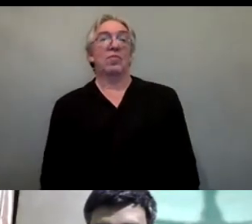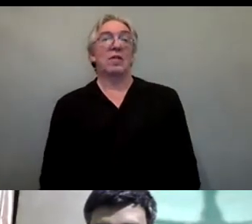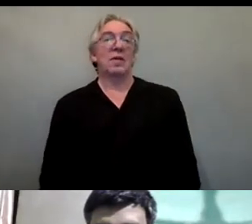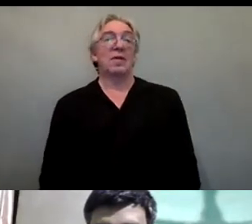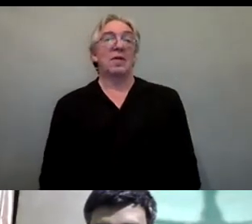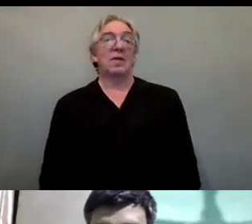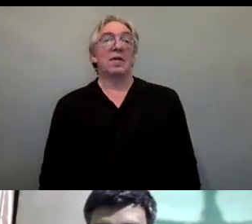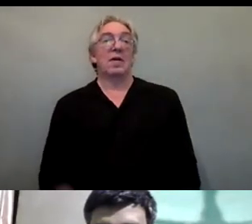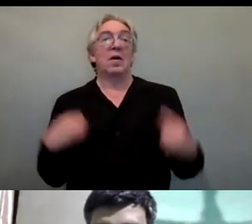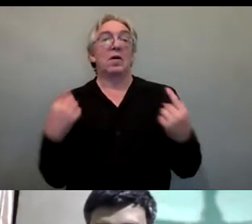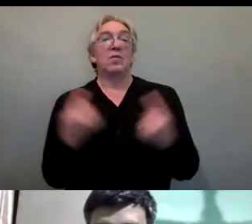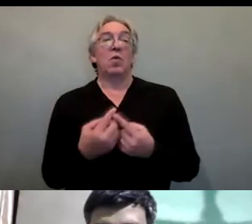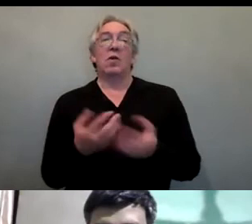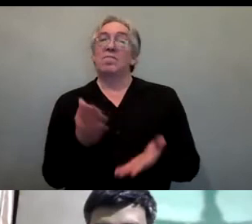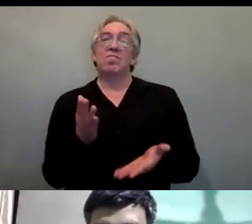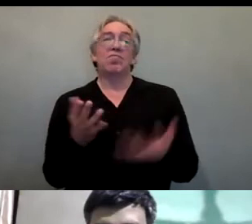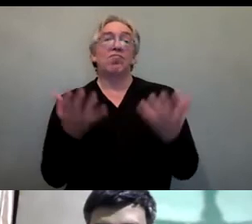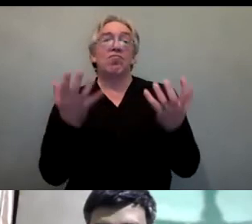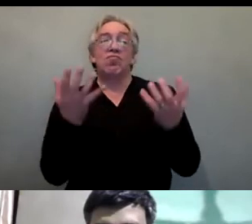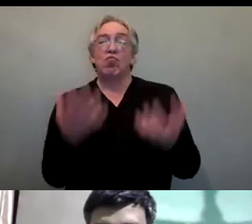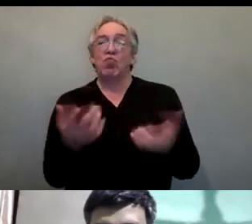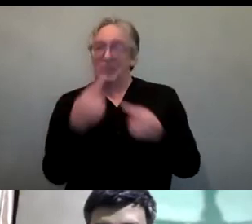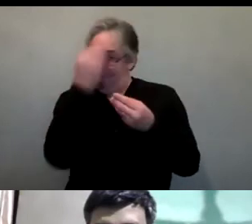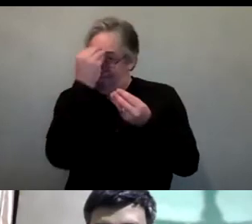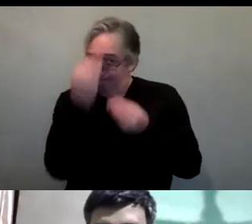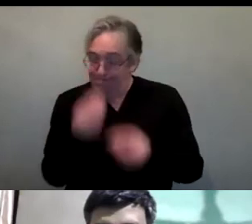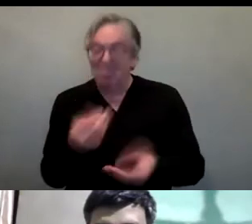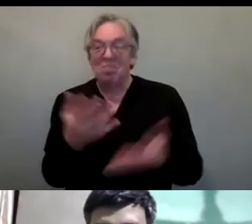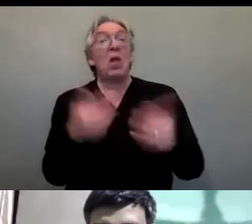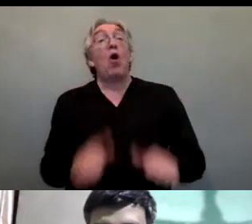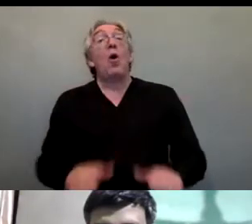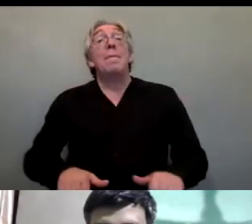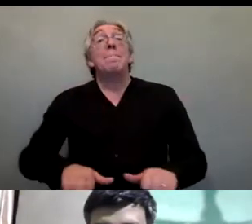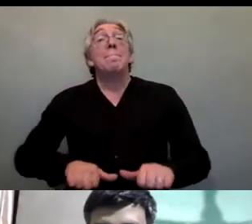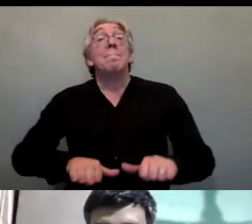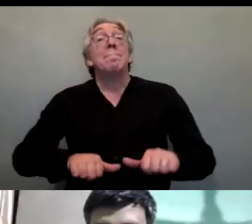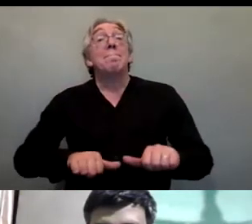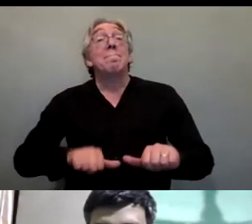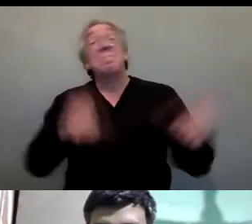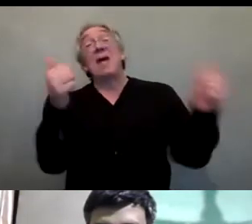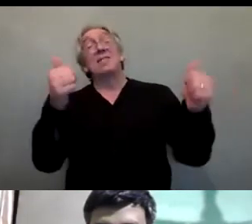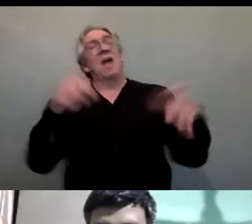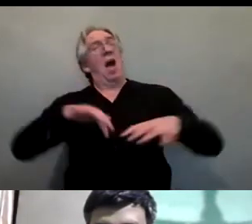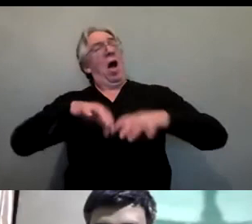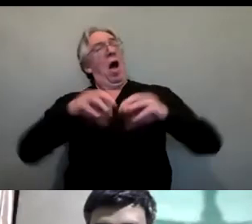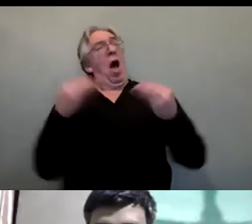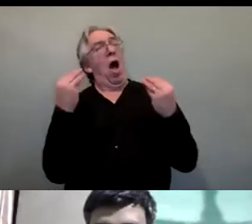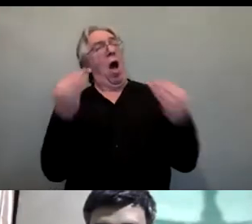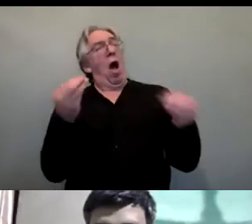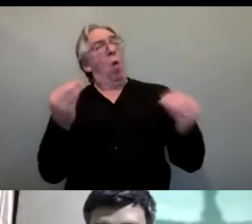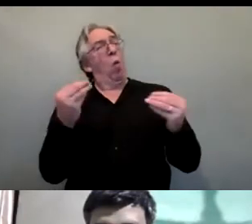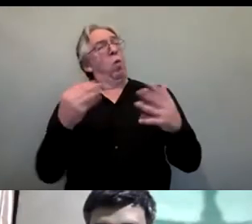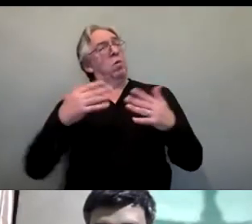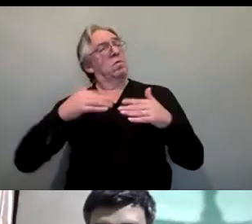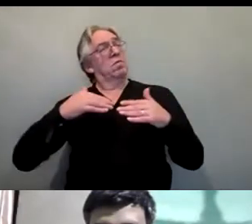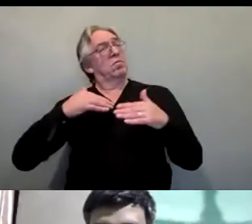that the best way to make progress is to ensure that, number one, you have multiple stakeholders involved in all